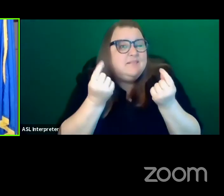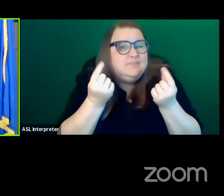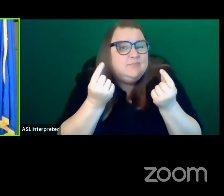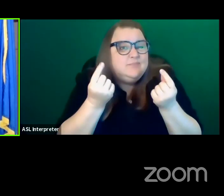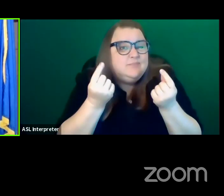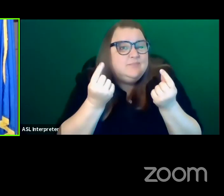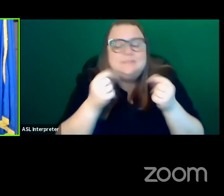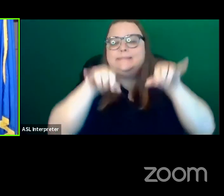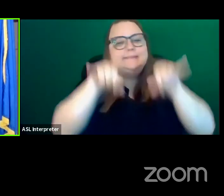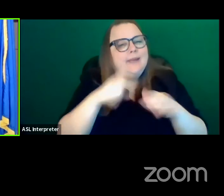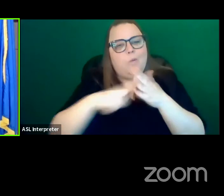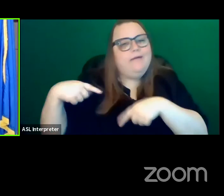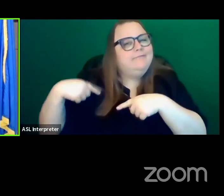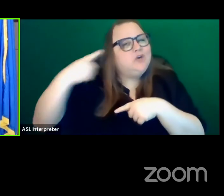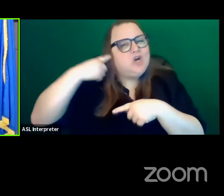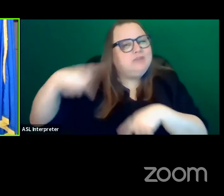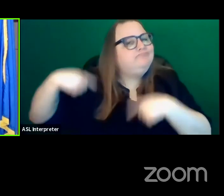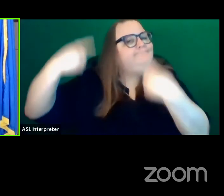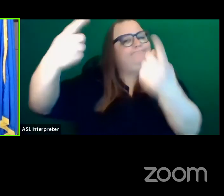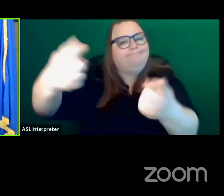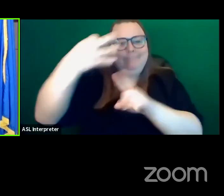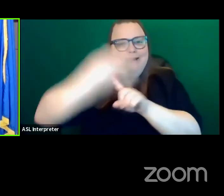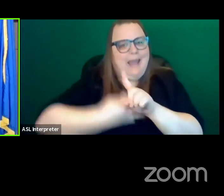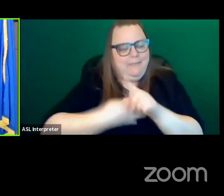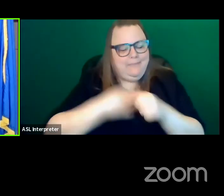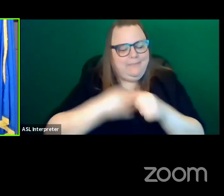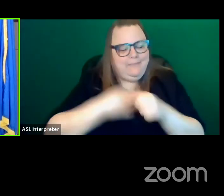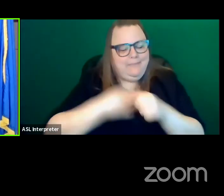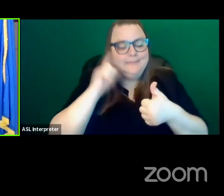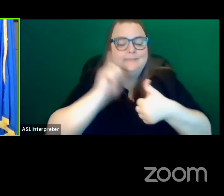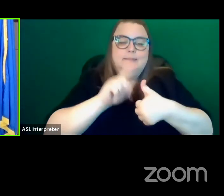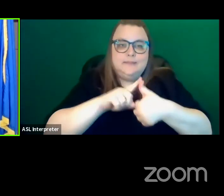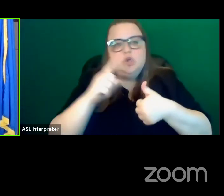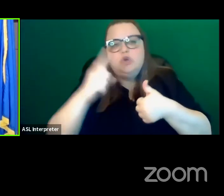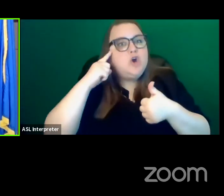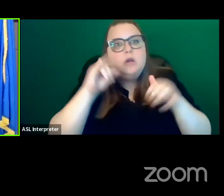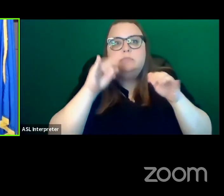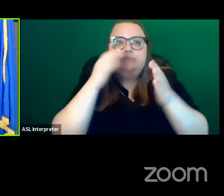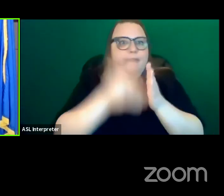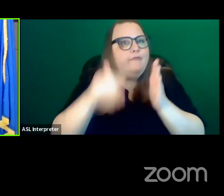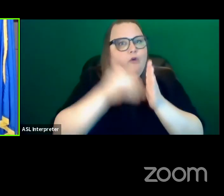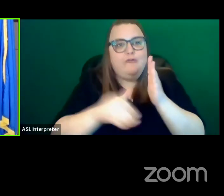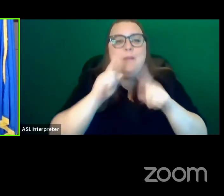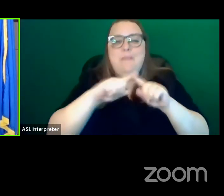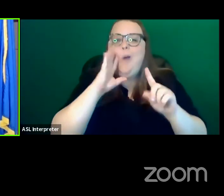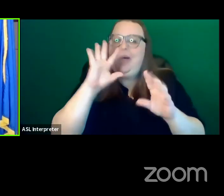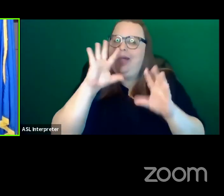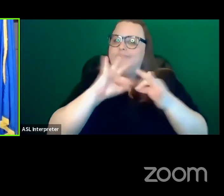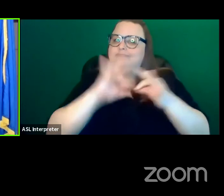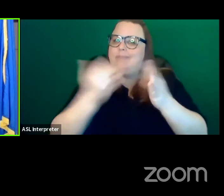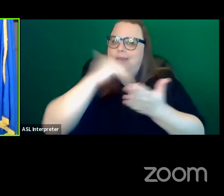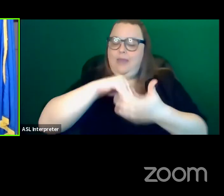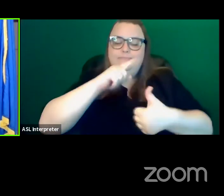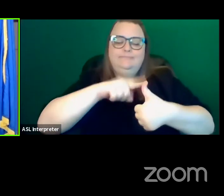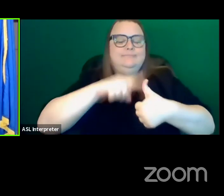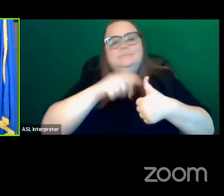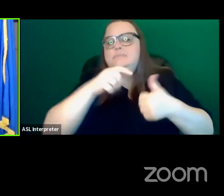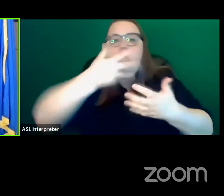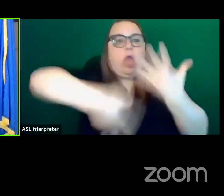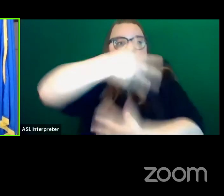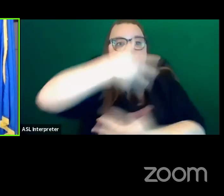on repeat over the last 9 months. You've heard these before, but I'm going to repeat them for you again. Avoid large